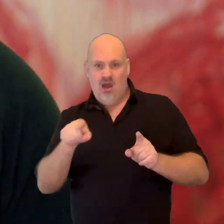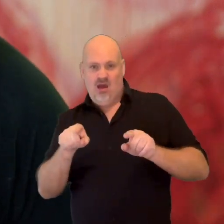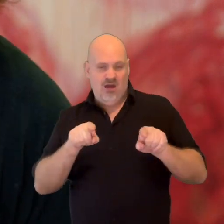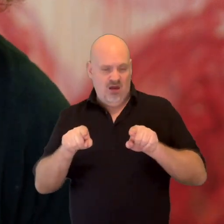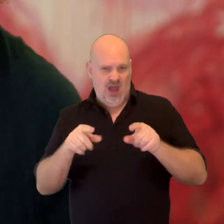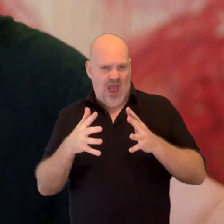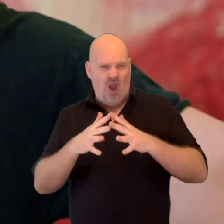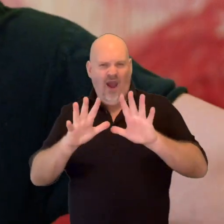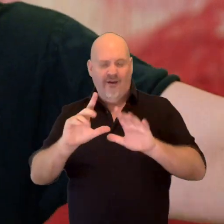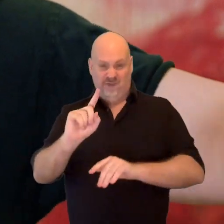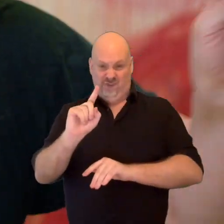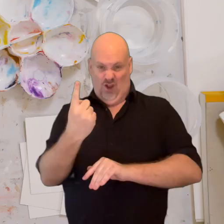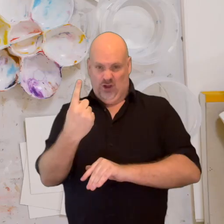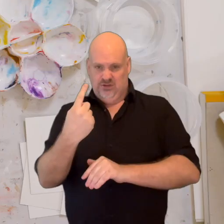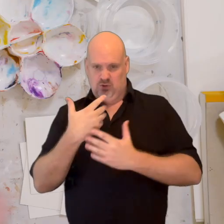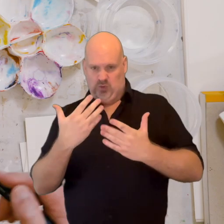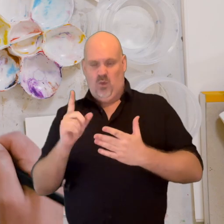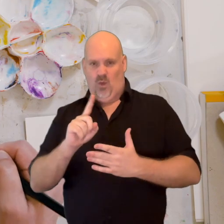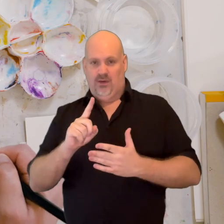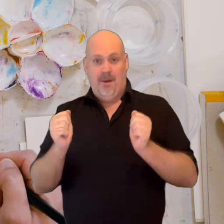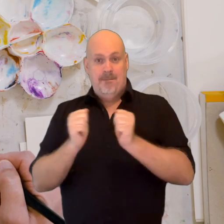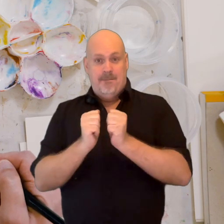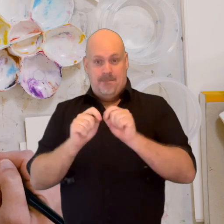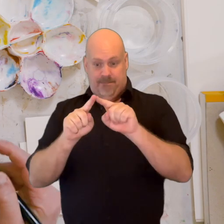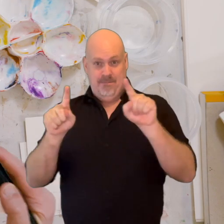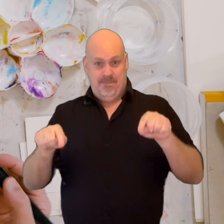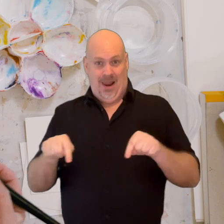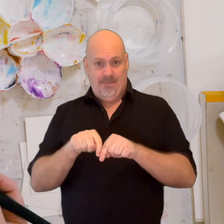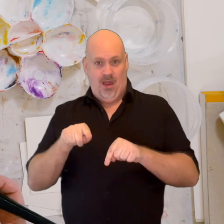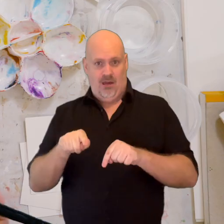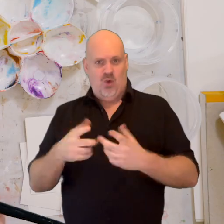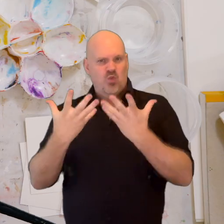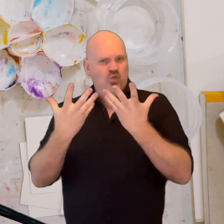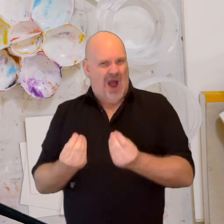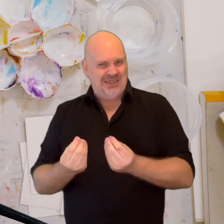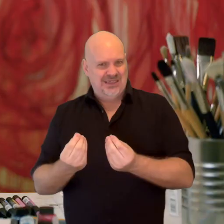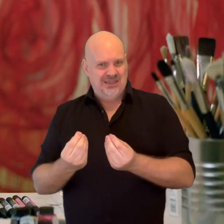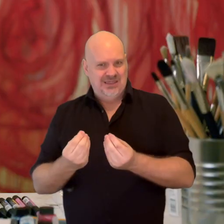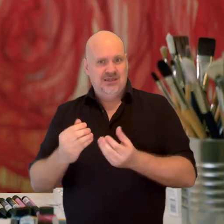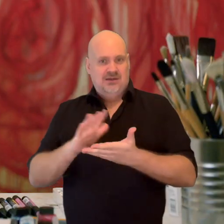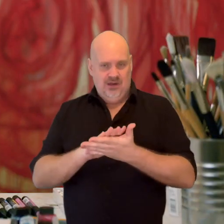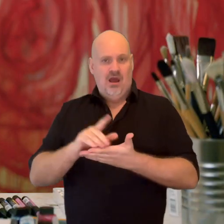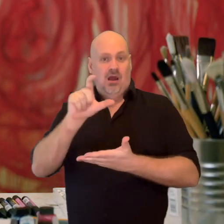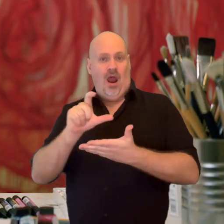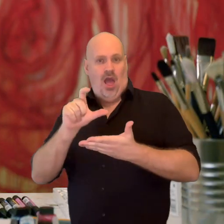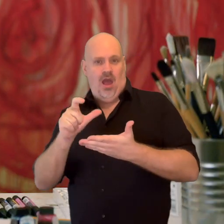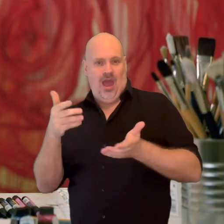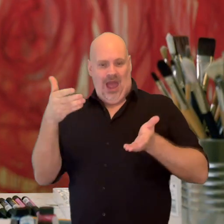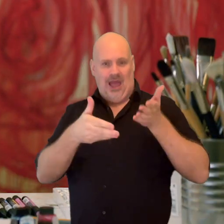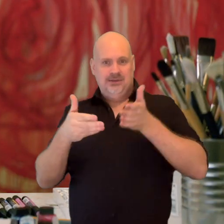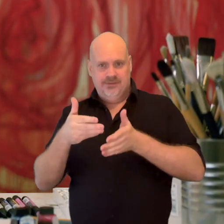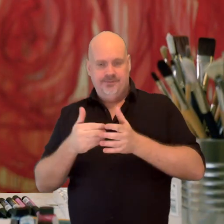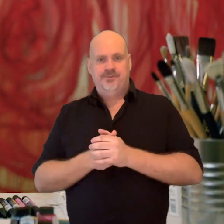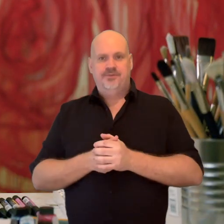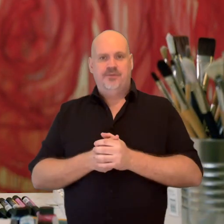way I'm going to do it is by wetting the paper and then adding the colour. And the different ways